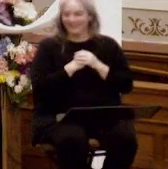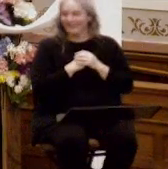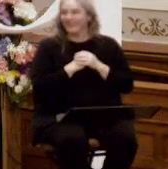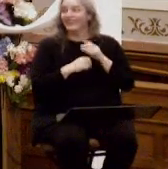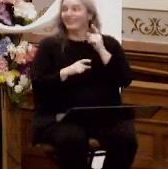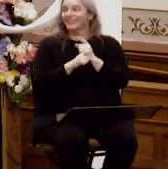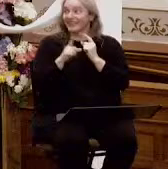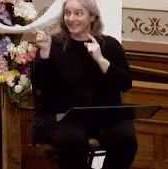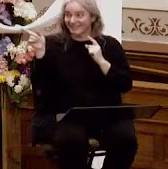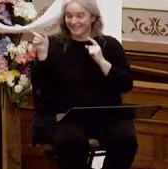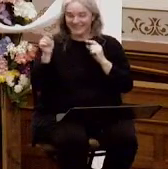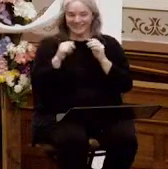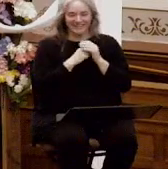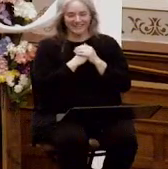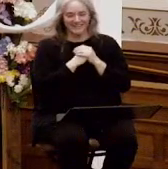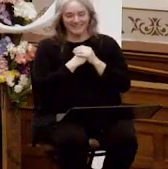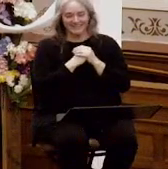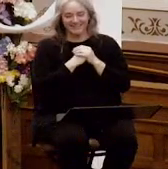Right there.